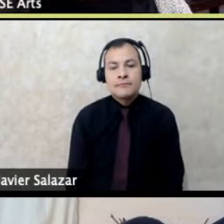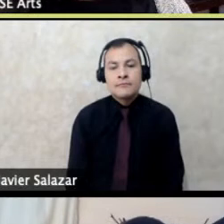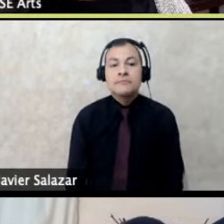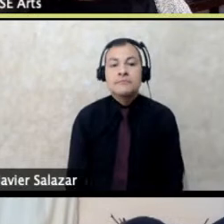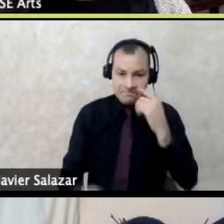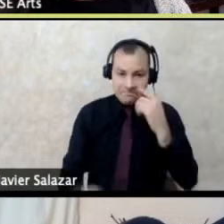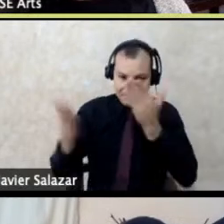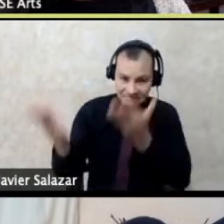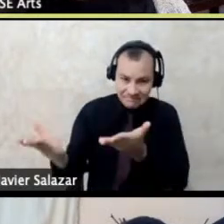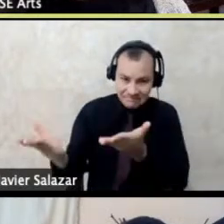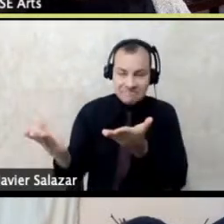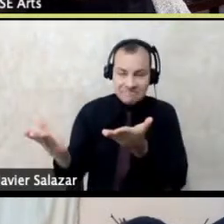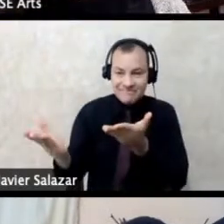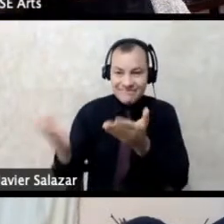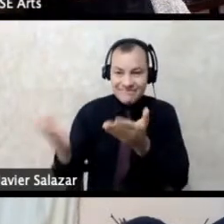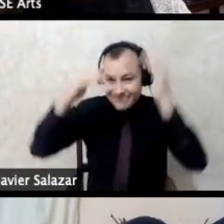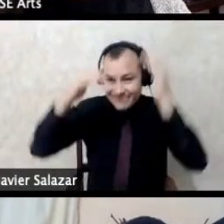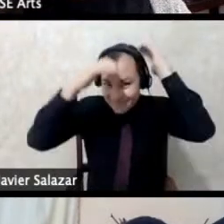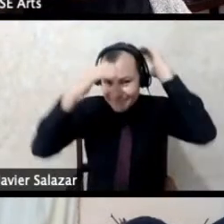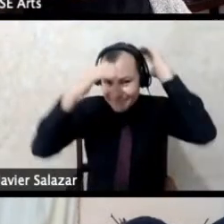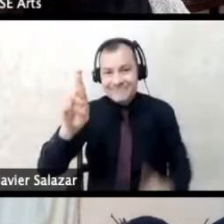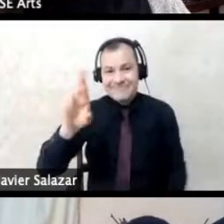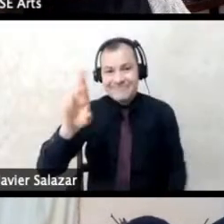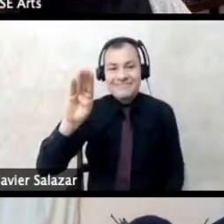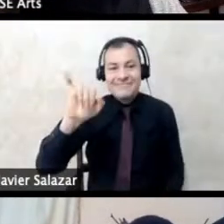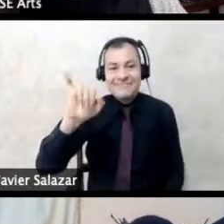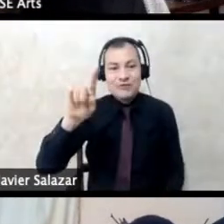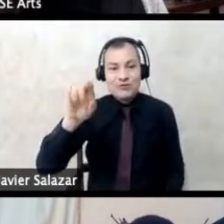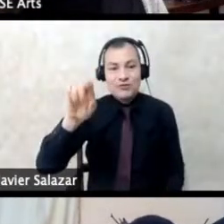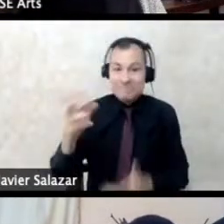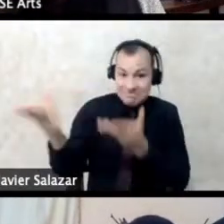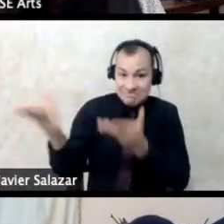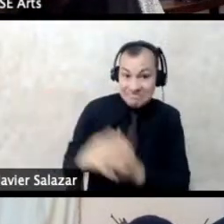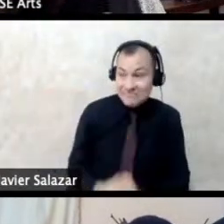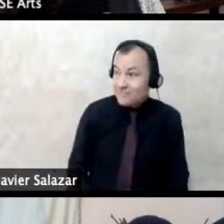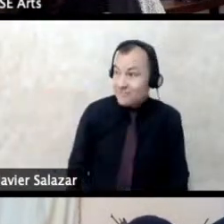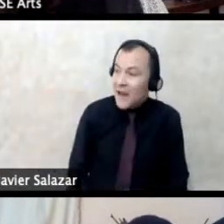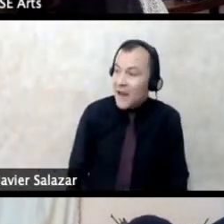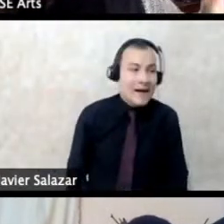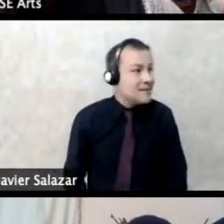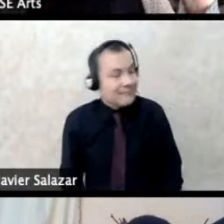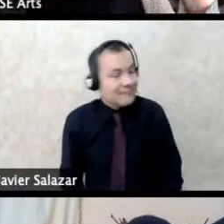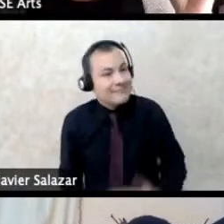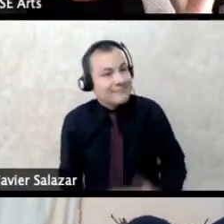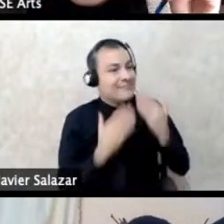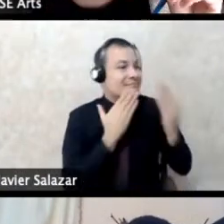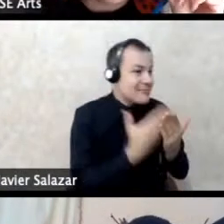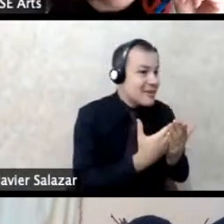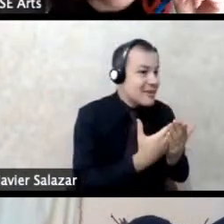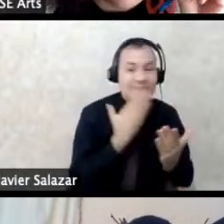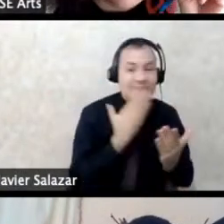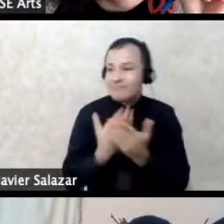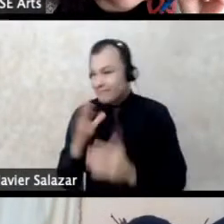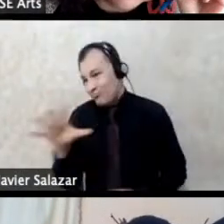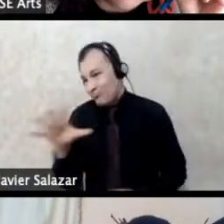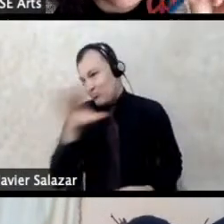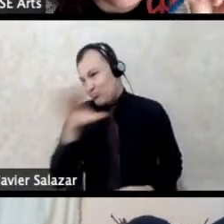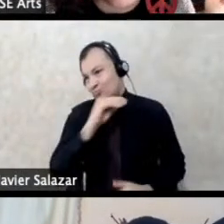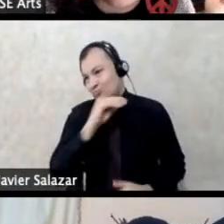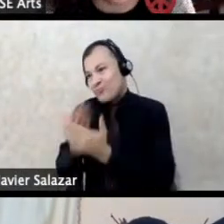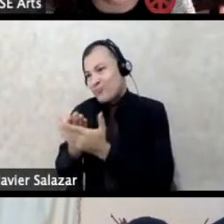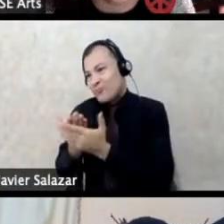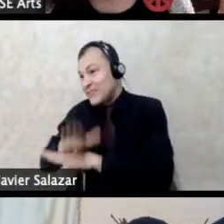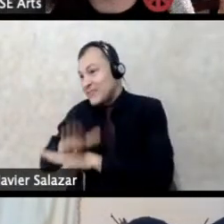Bueno, buenas tardes para todos, amigos, compañeros, a Paola y a Alex, muchas gracias por la